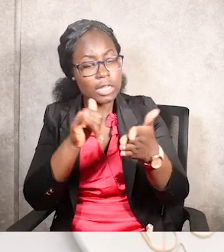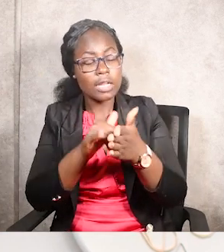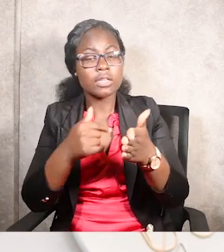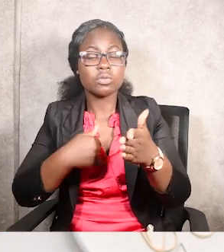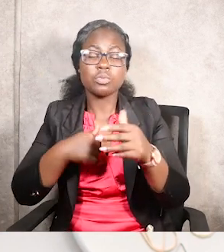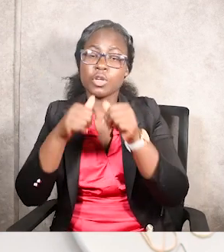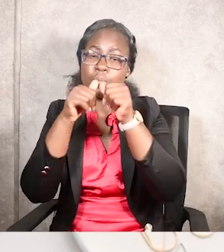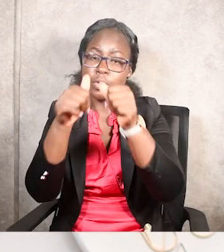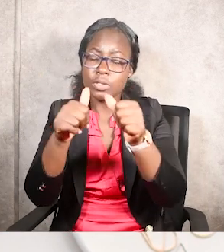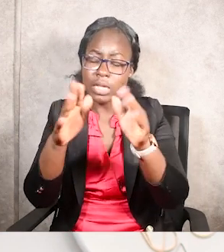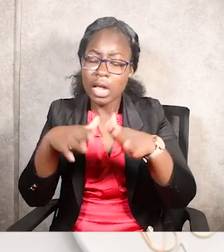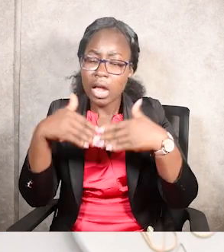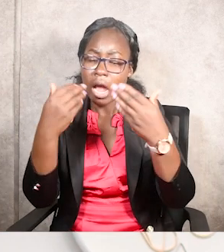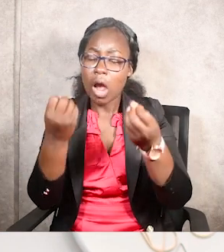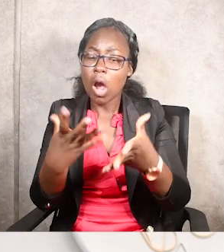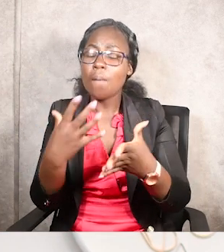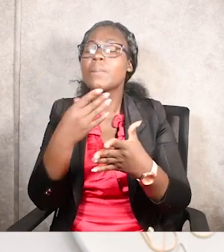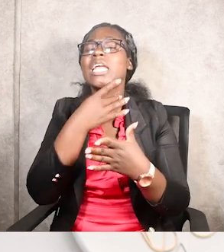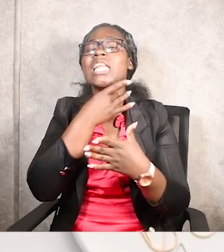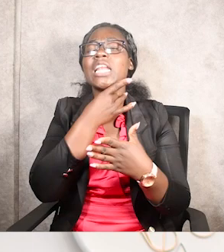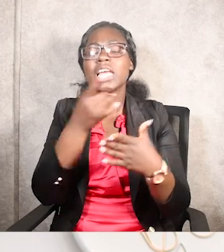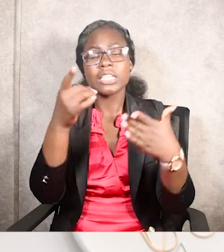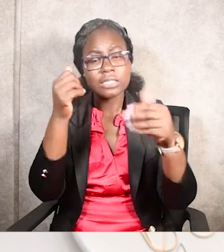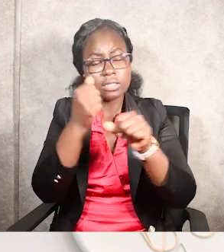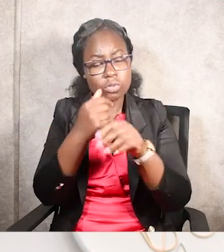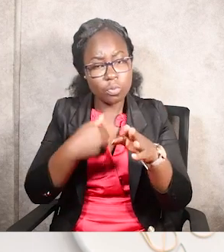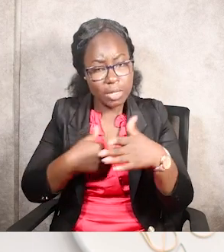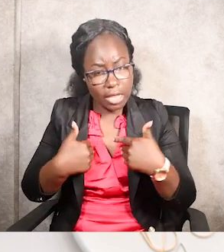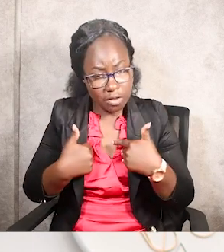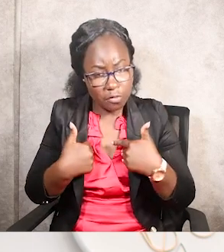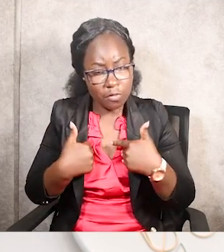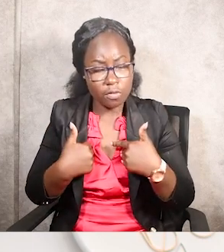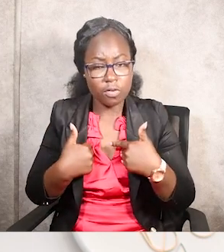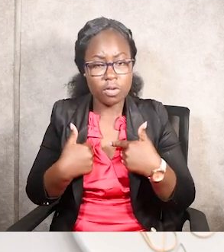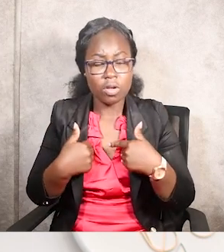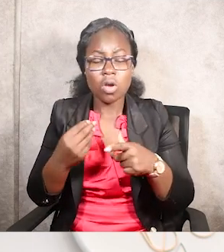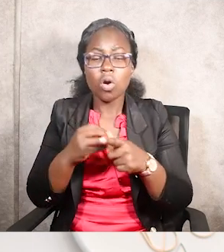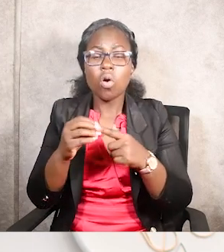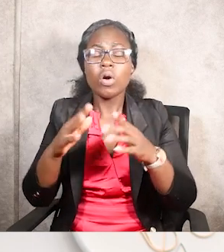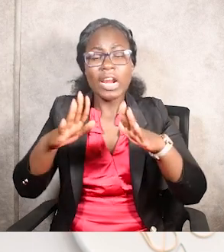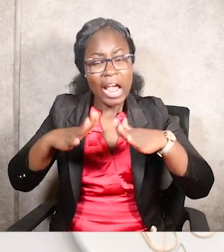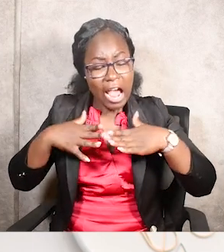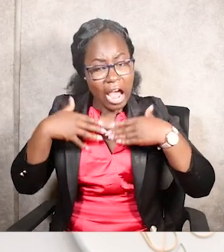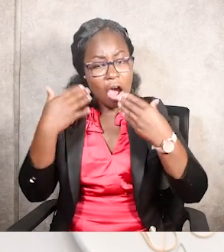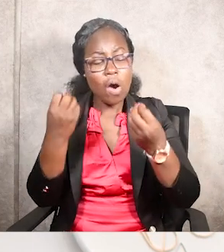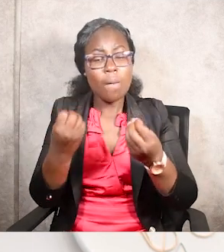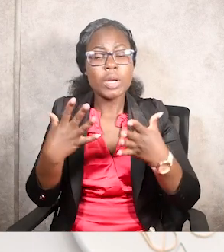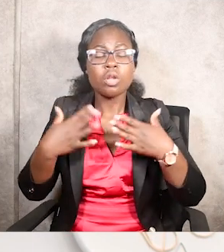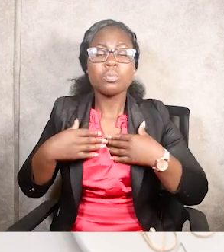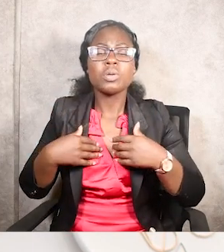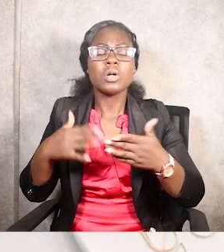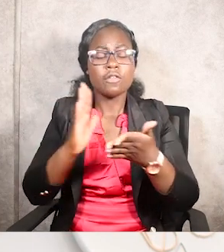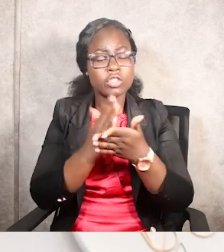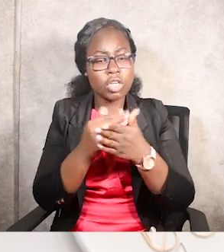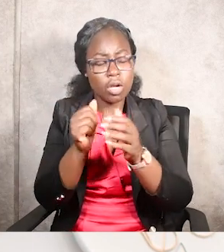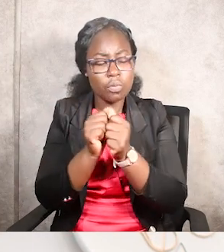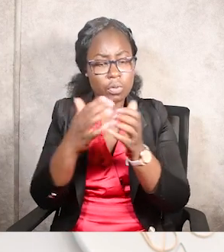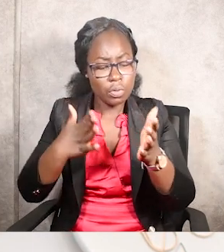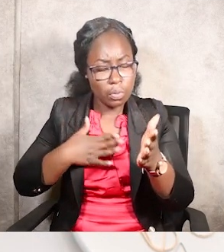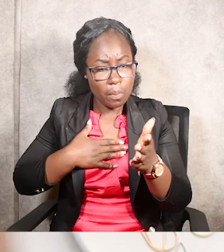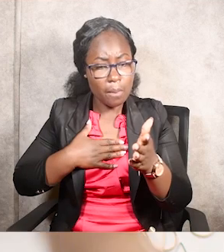the content that you post? How many likes am I getting? How many people have shared my